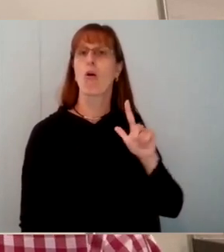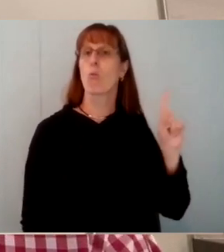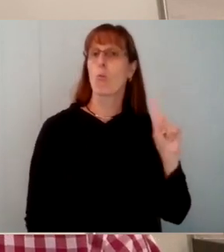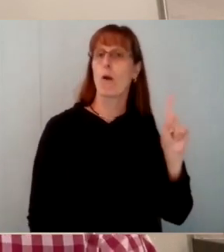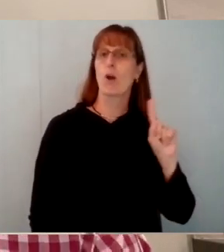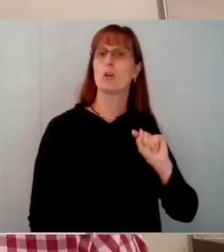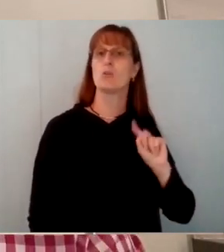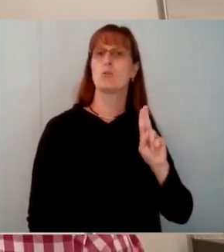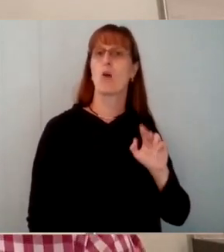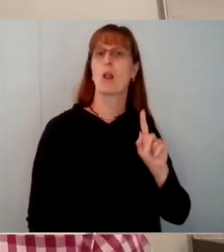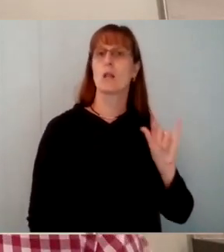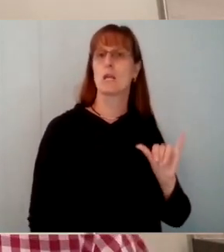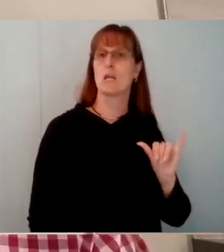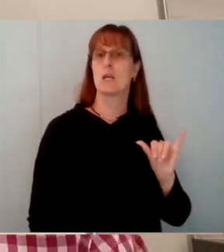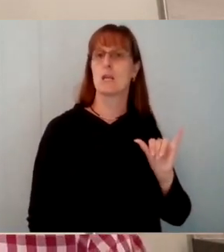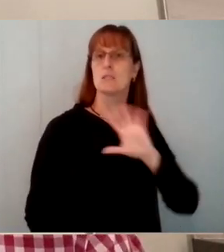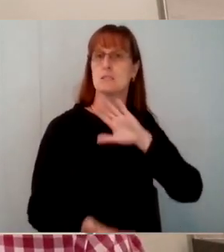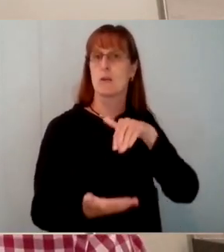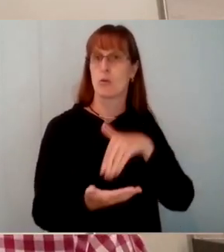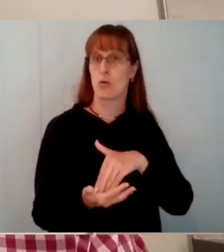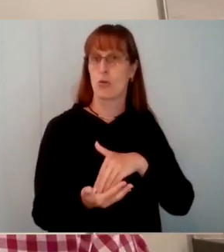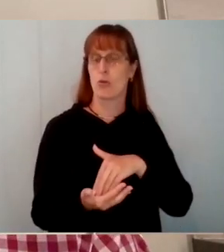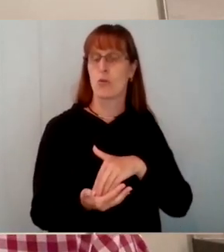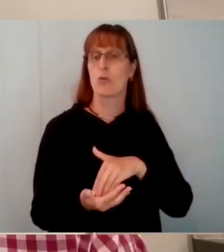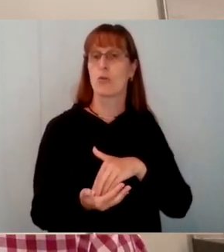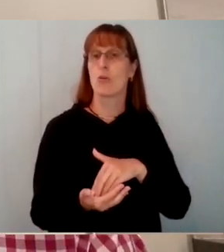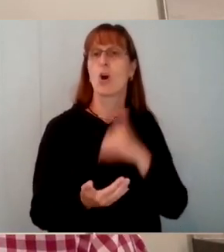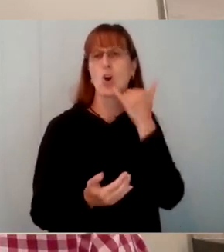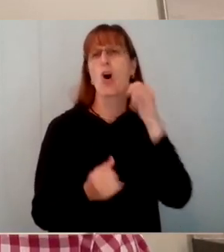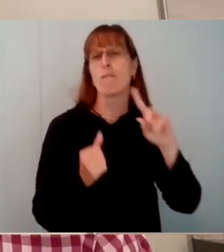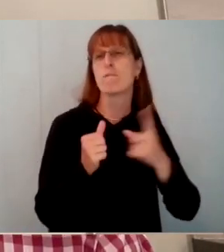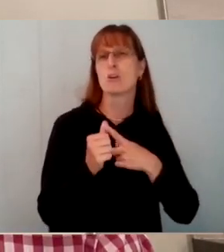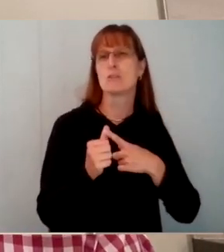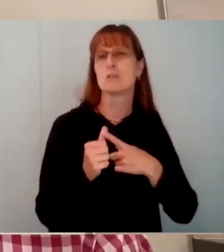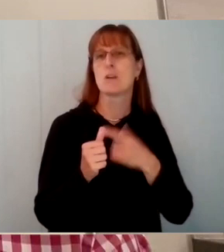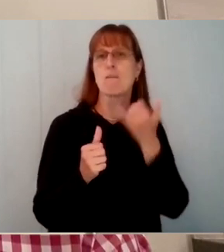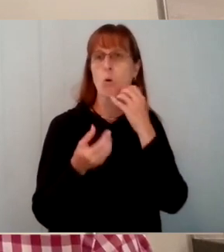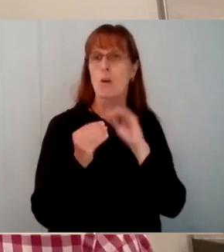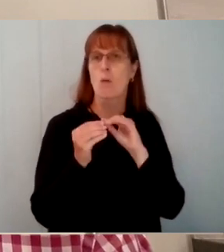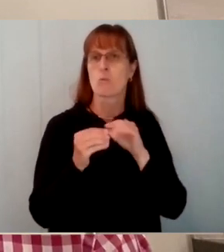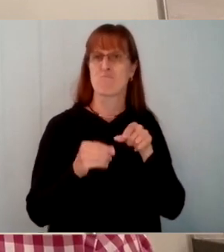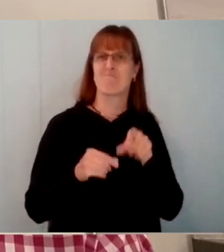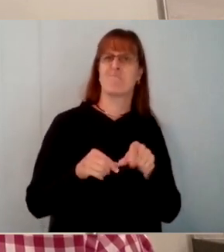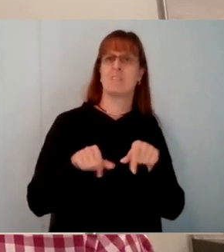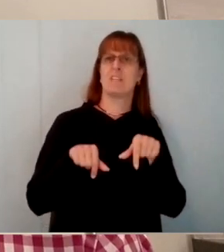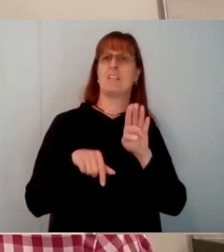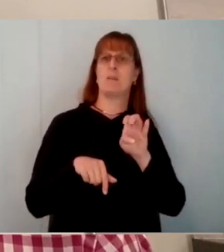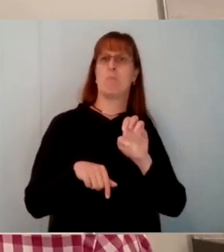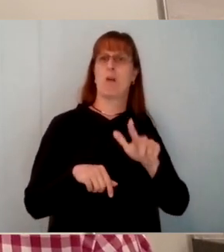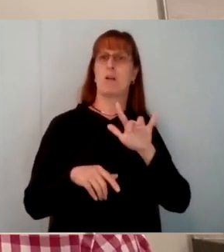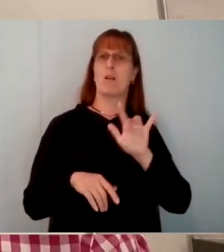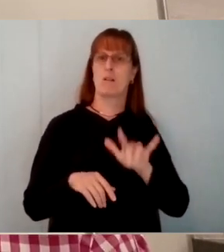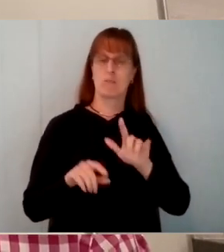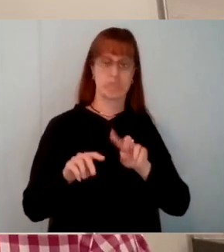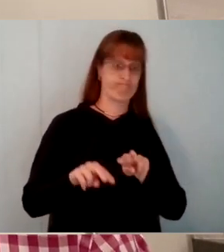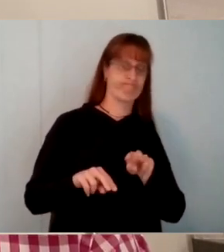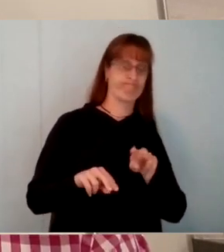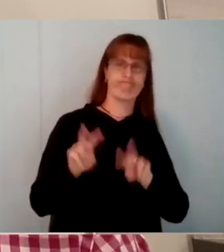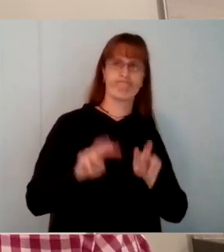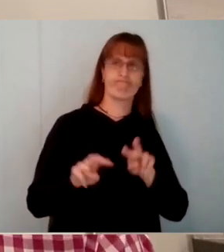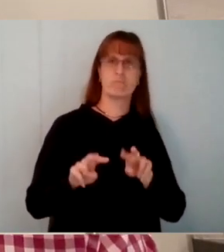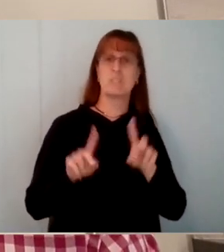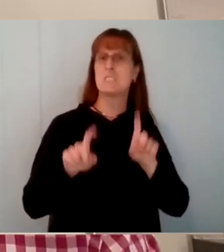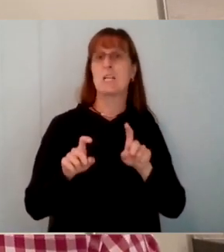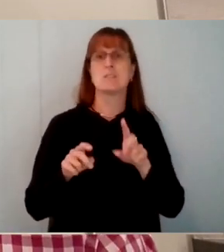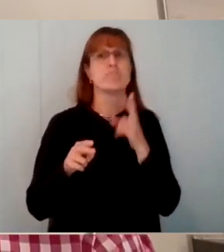walk-in care in Athol. You can call and make an appointment. The number is in here as well. Typically, we can get you that appointment within a day, and it really takes, as